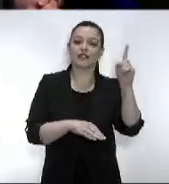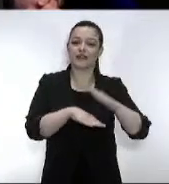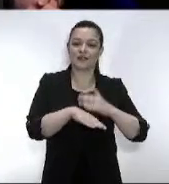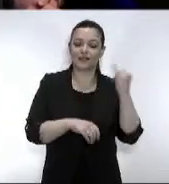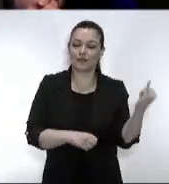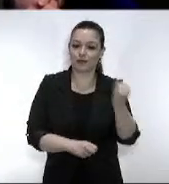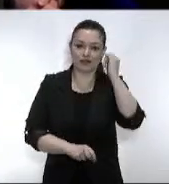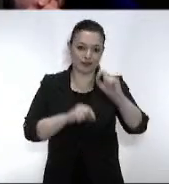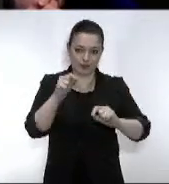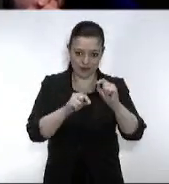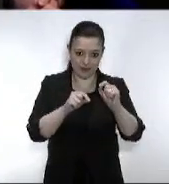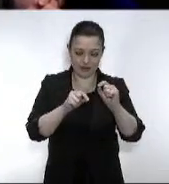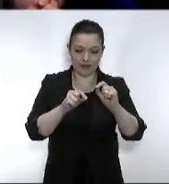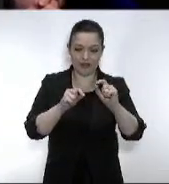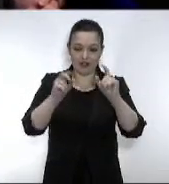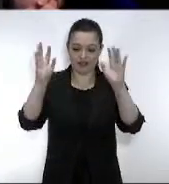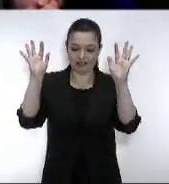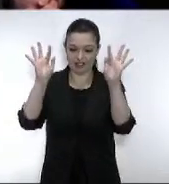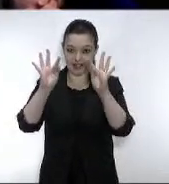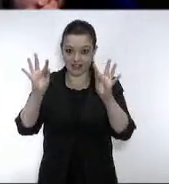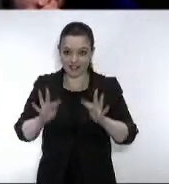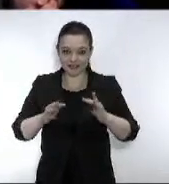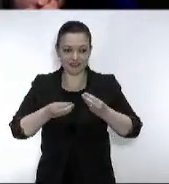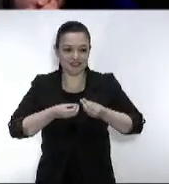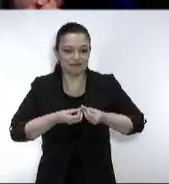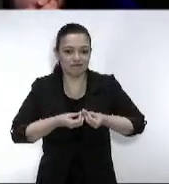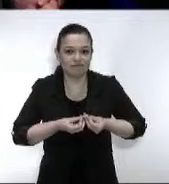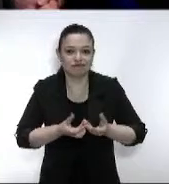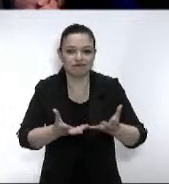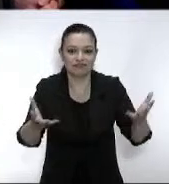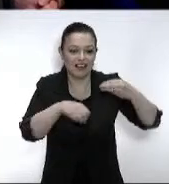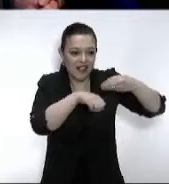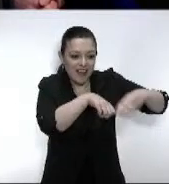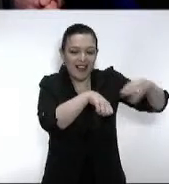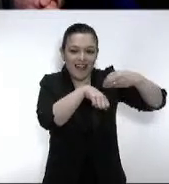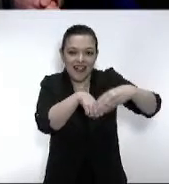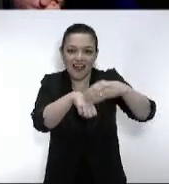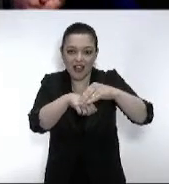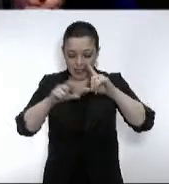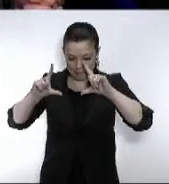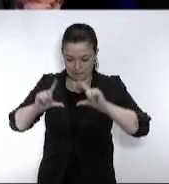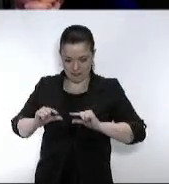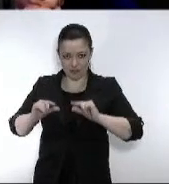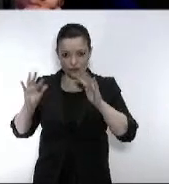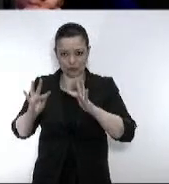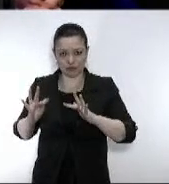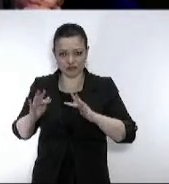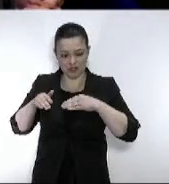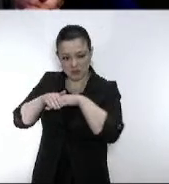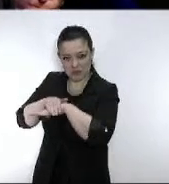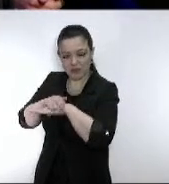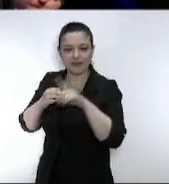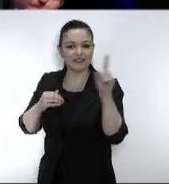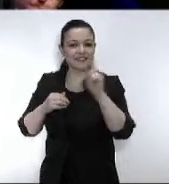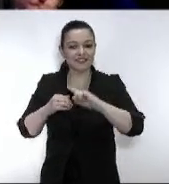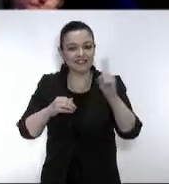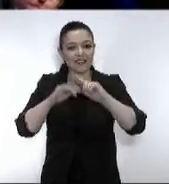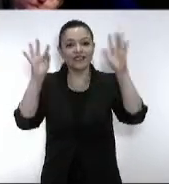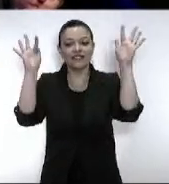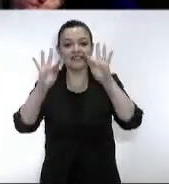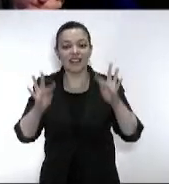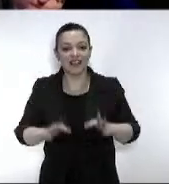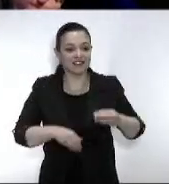important thing, happiness never diminishes when it's shared. So whenever you